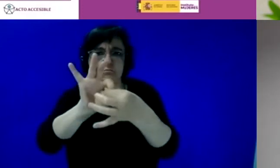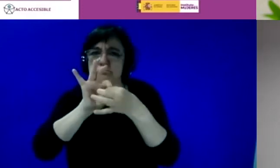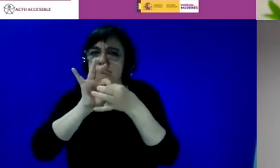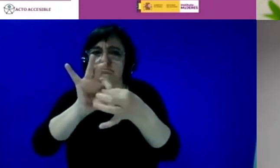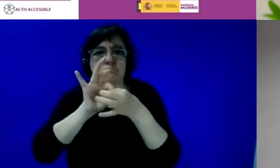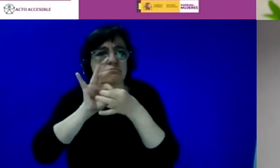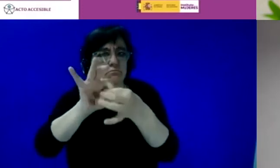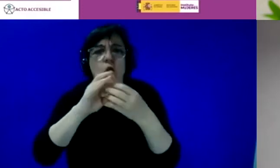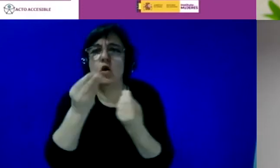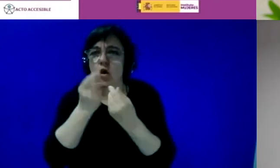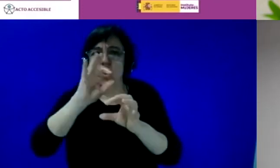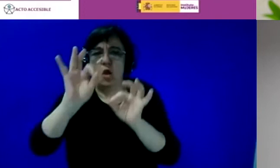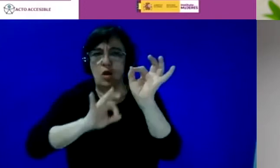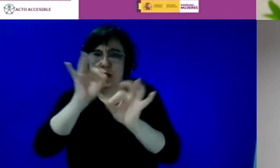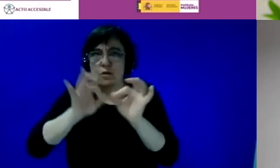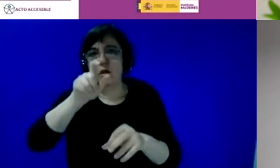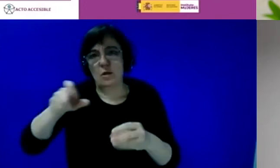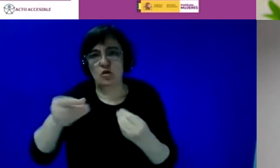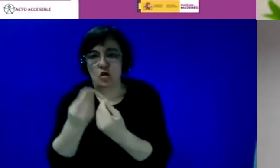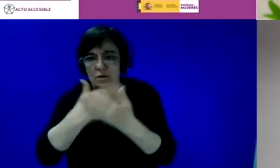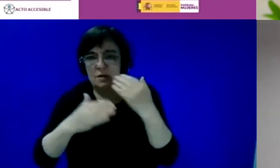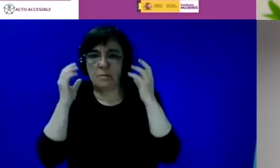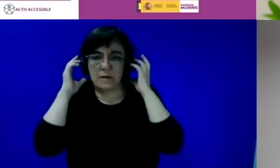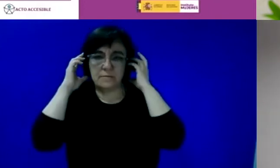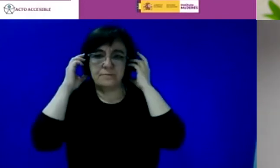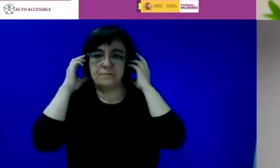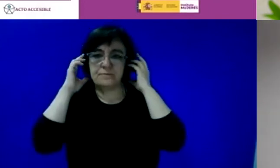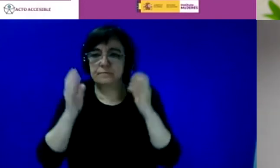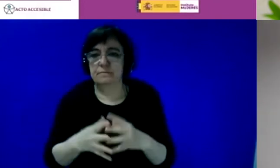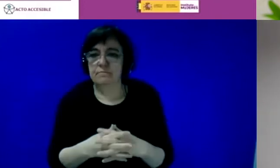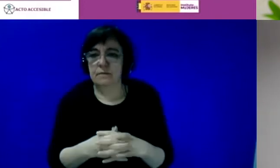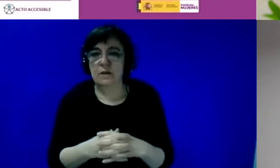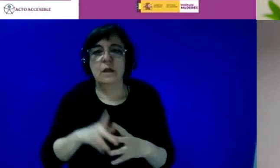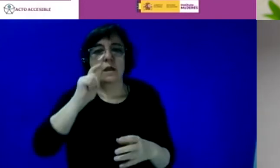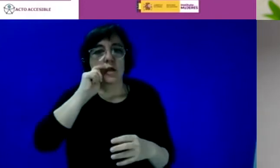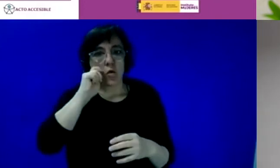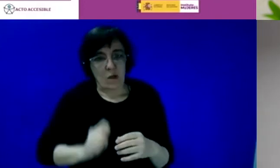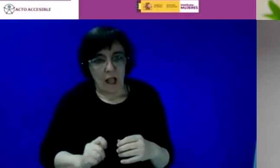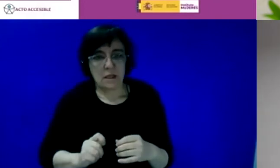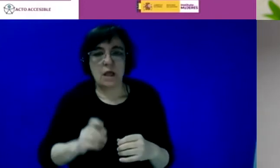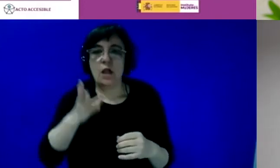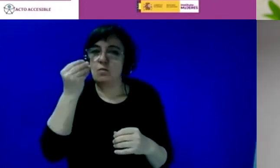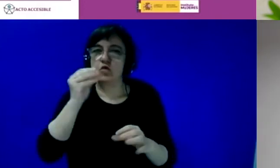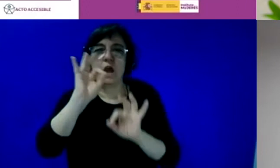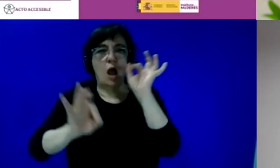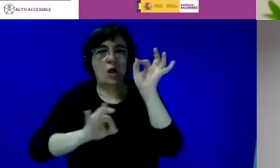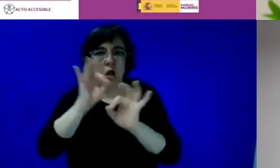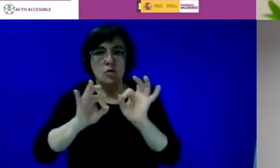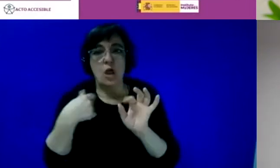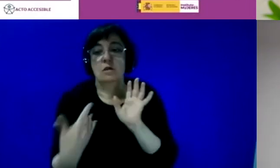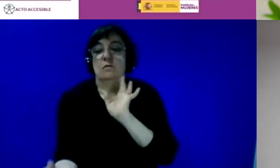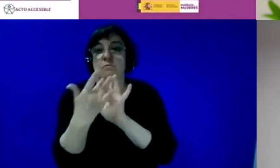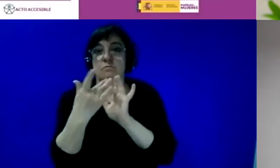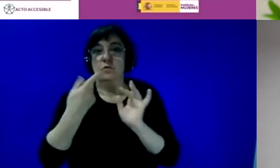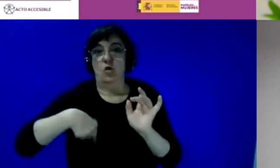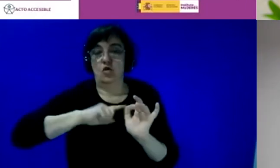have contacted us. We also immediately undertook advocacy towards European